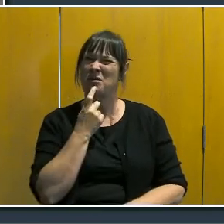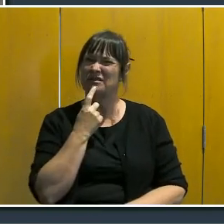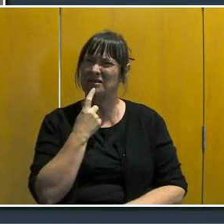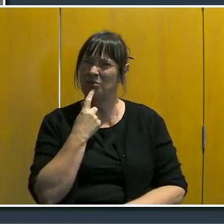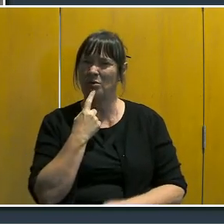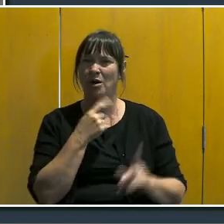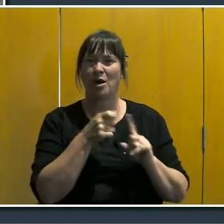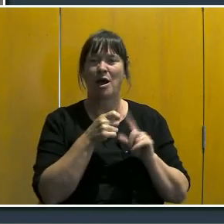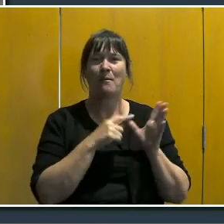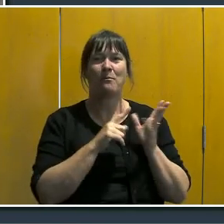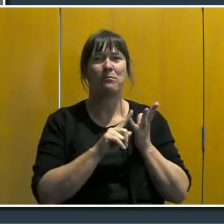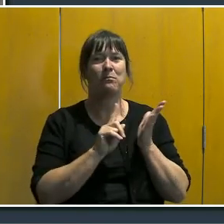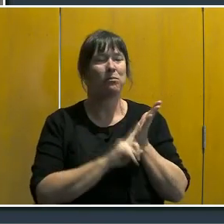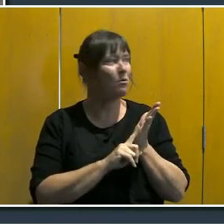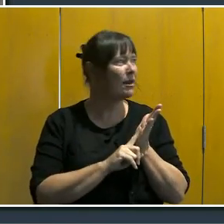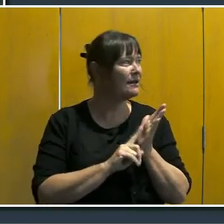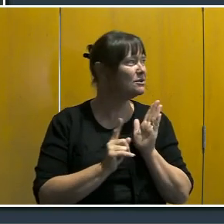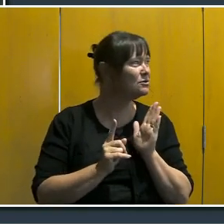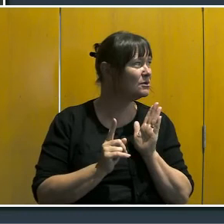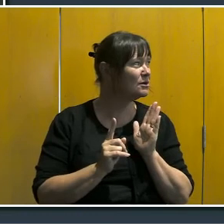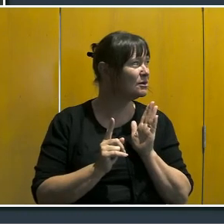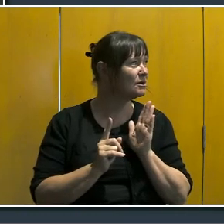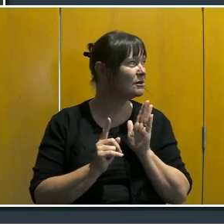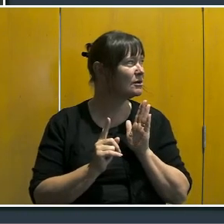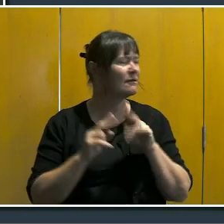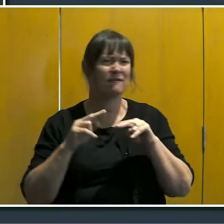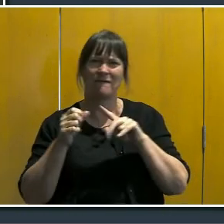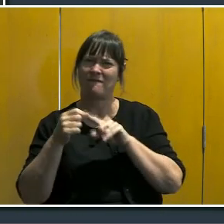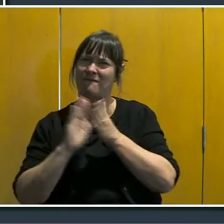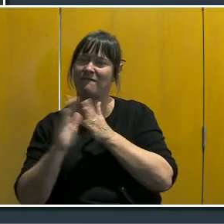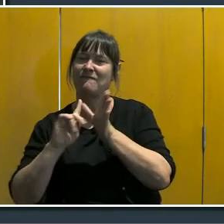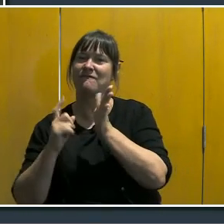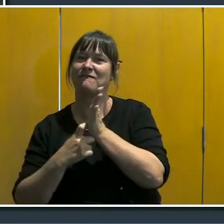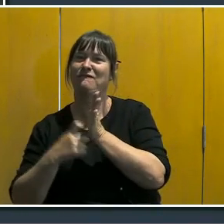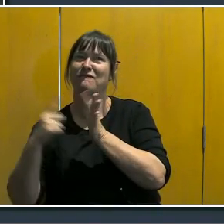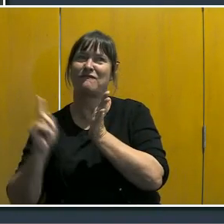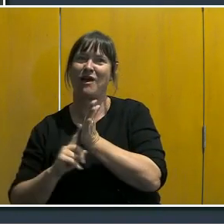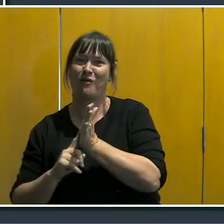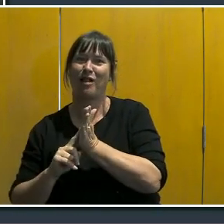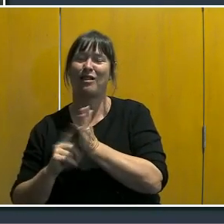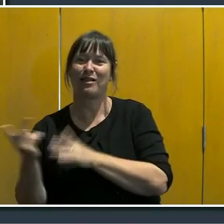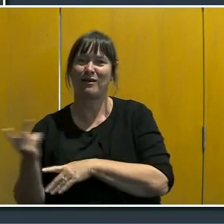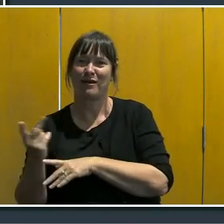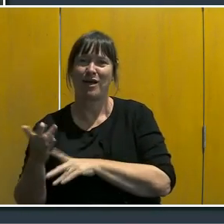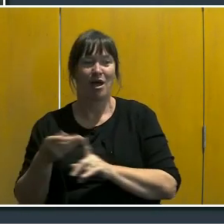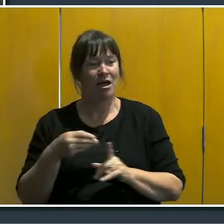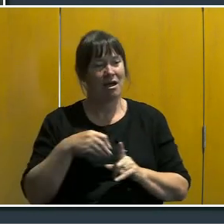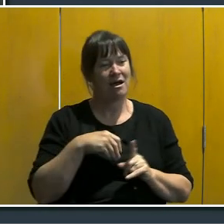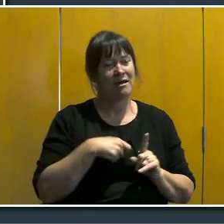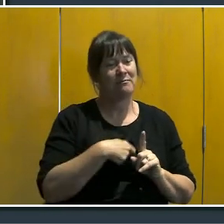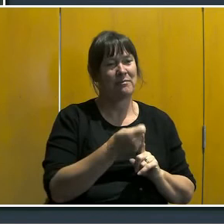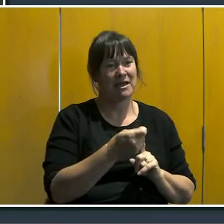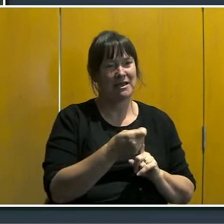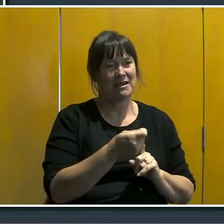Harris, and this is Farrell with me today. He's riding shotgun for me, keeping me in line. So, your wingman. More than welcome that. I pay rates in Tiawa, he pays rates